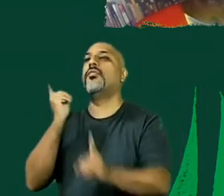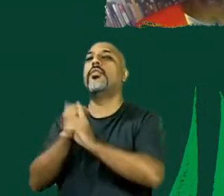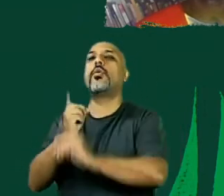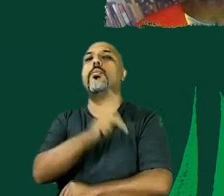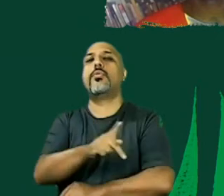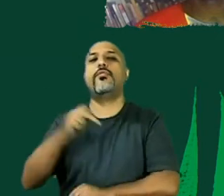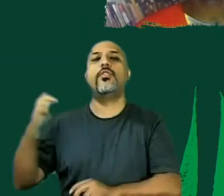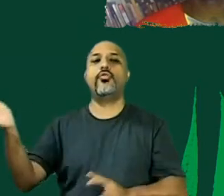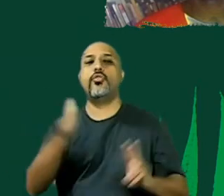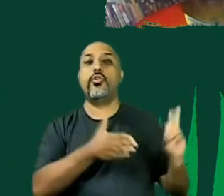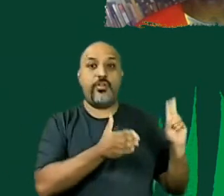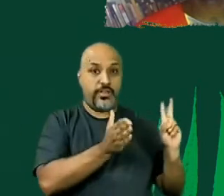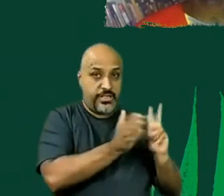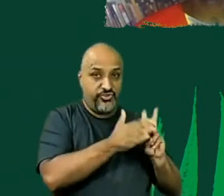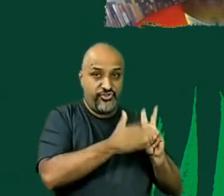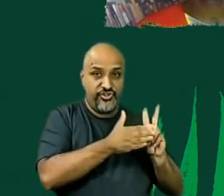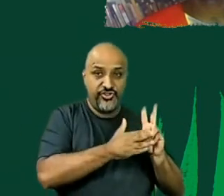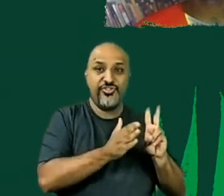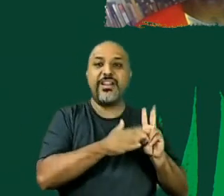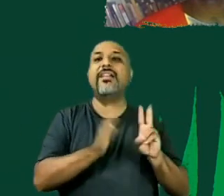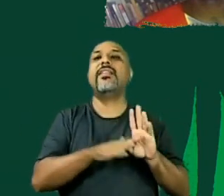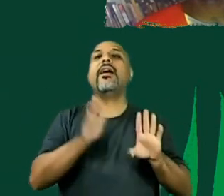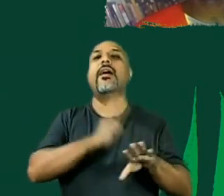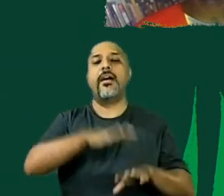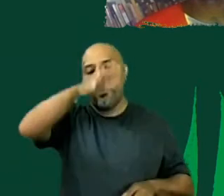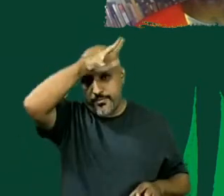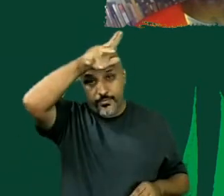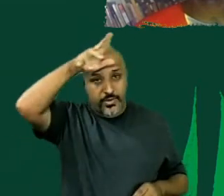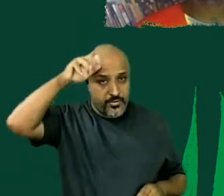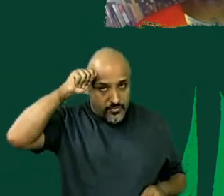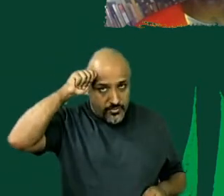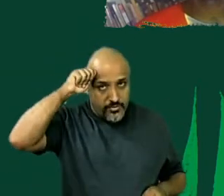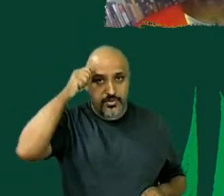with indigenous teachers in the Amazon, that